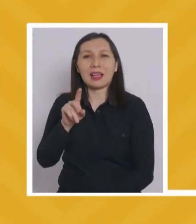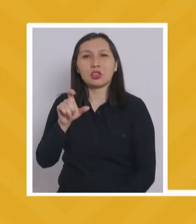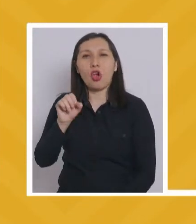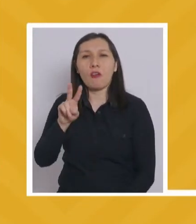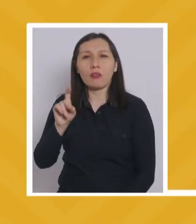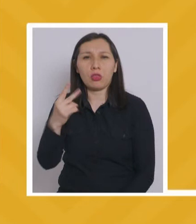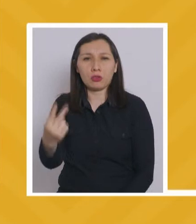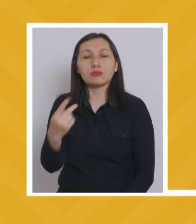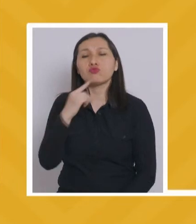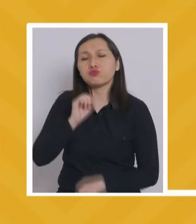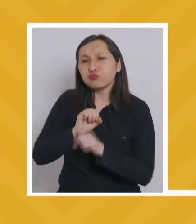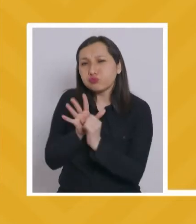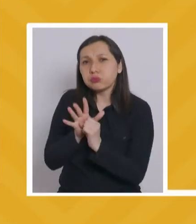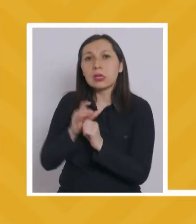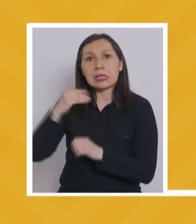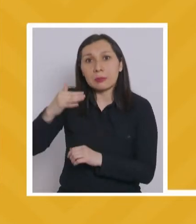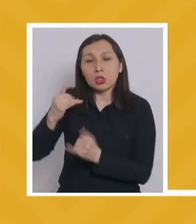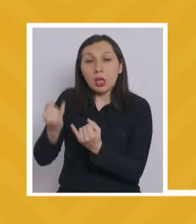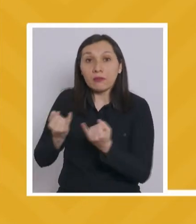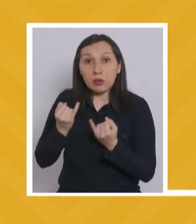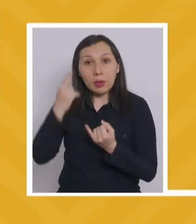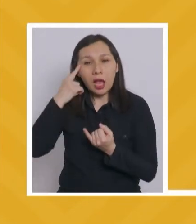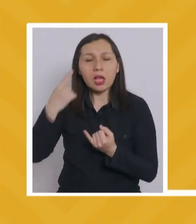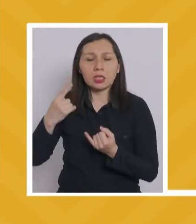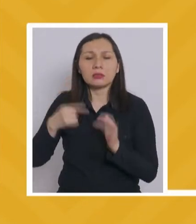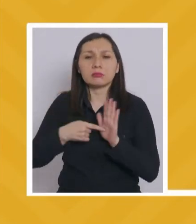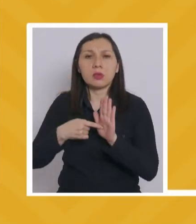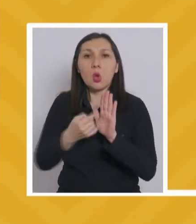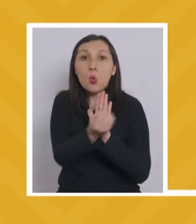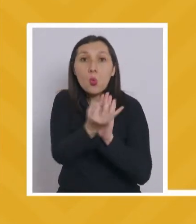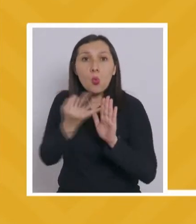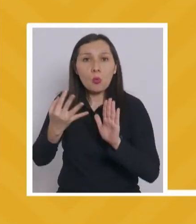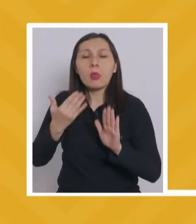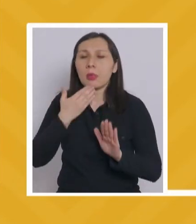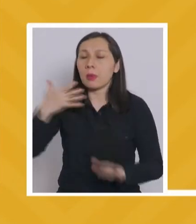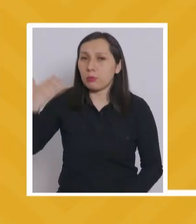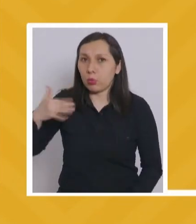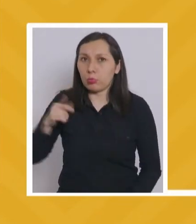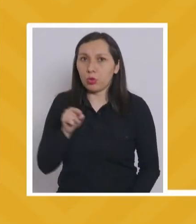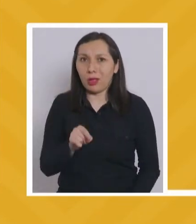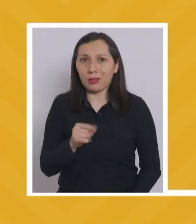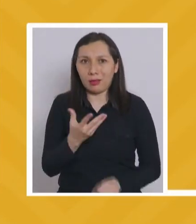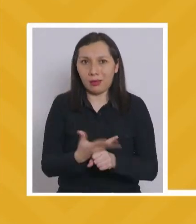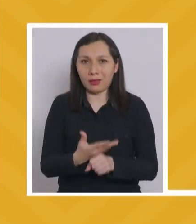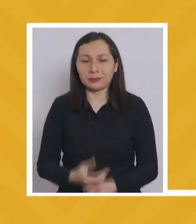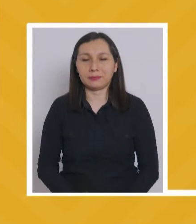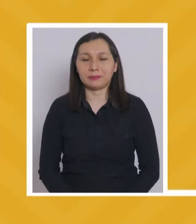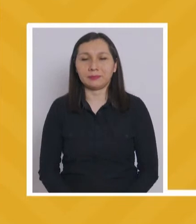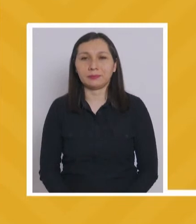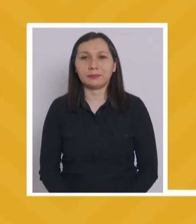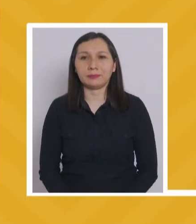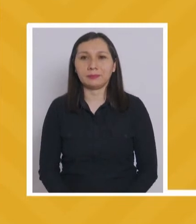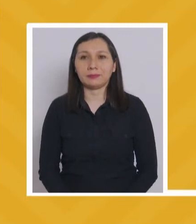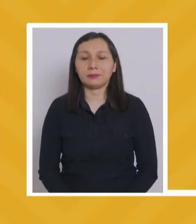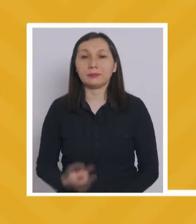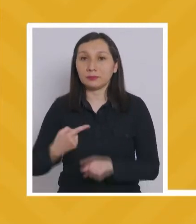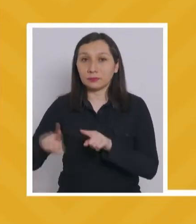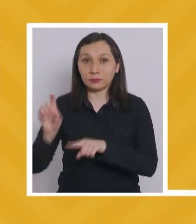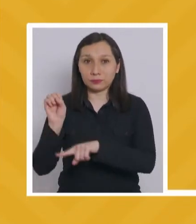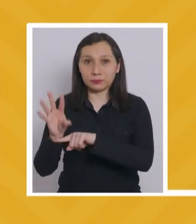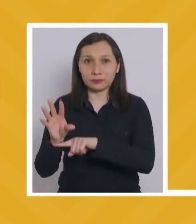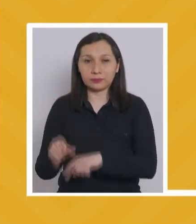SARS-CoV-2 and hospitalizations significantly, and also in numerical terms was very